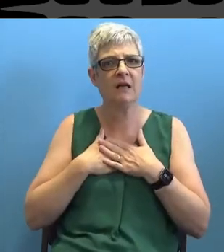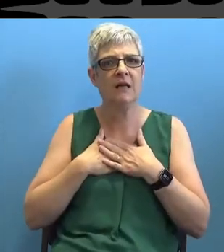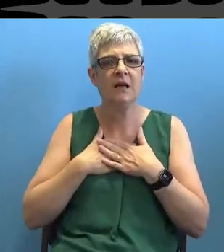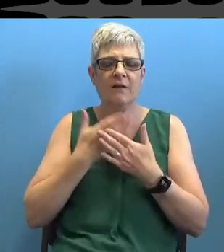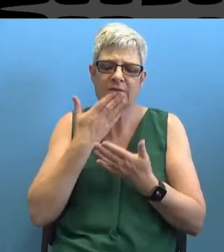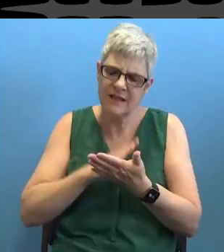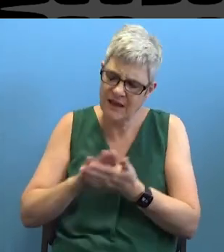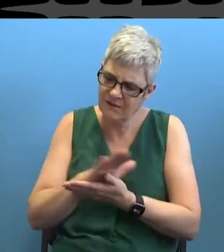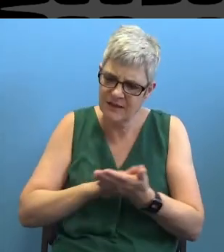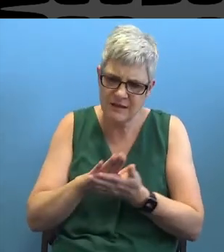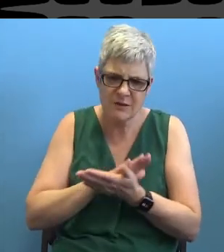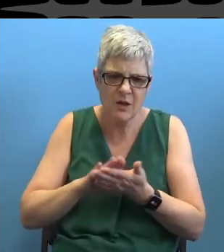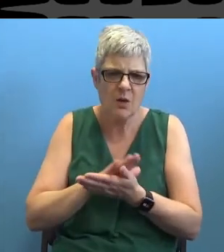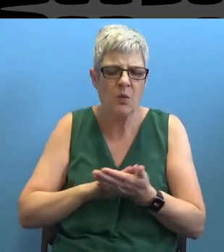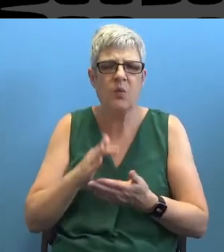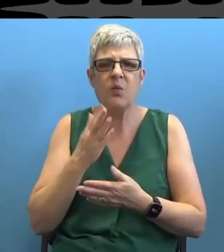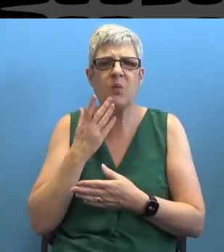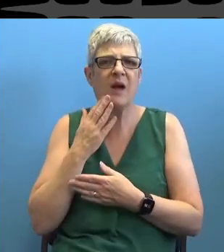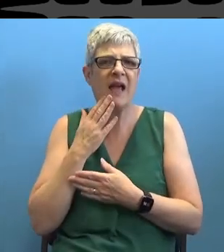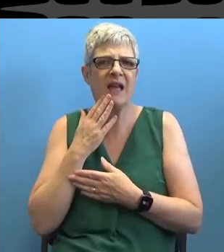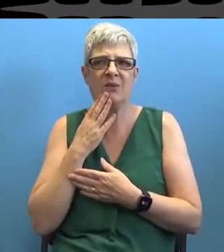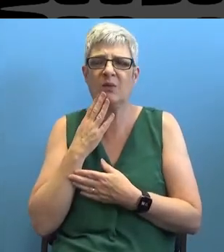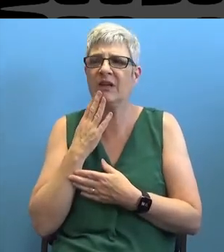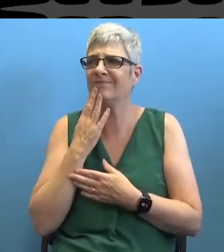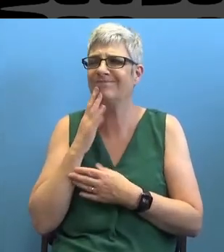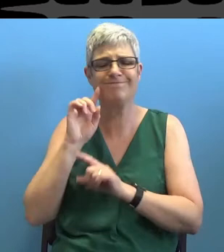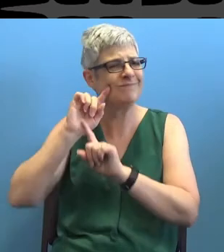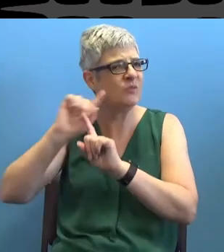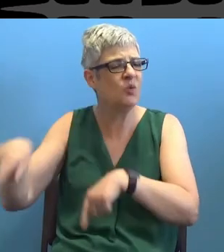made light of the gifts that you've given us.